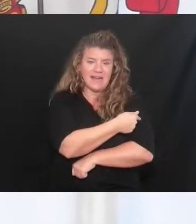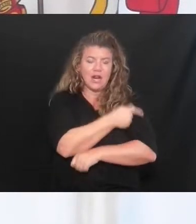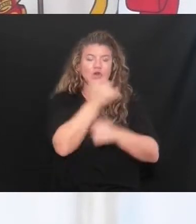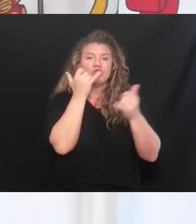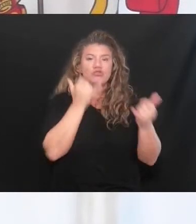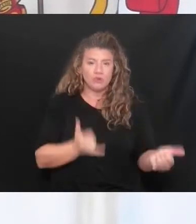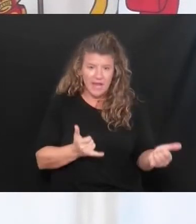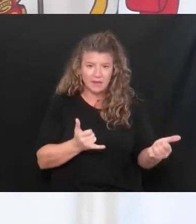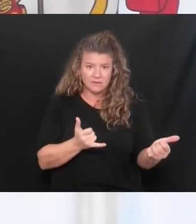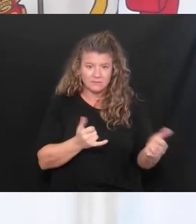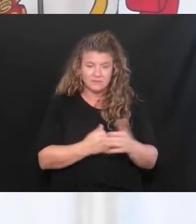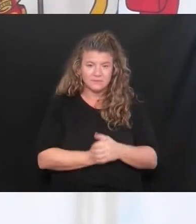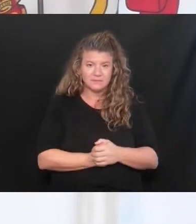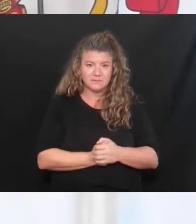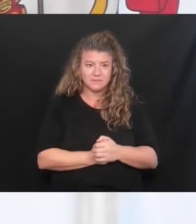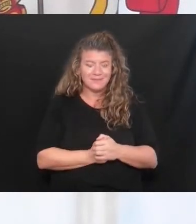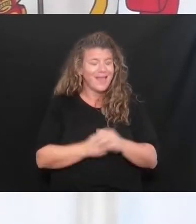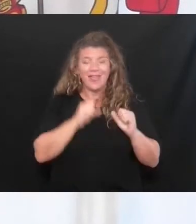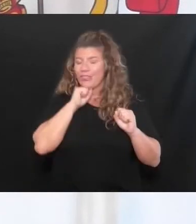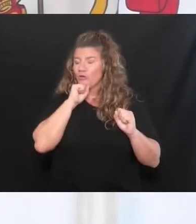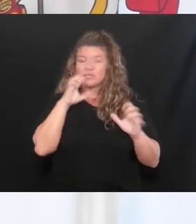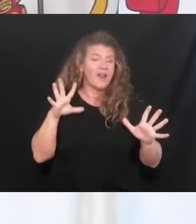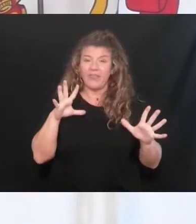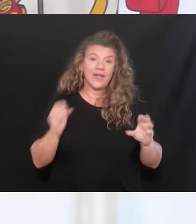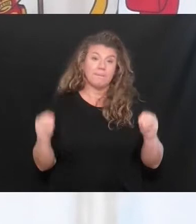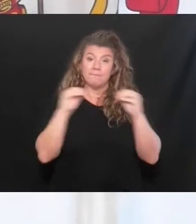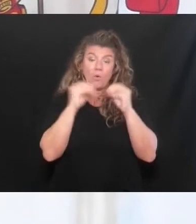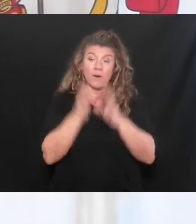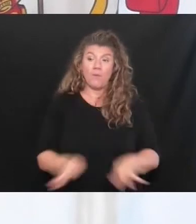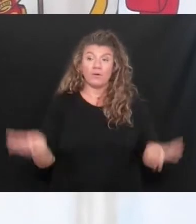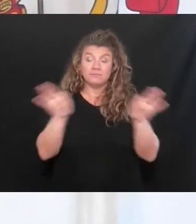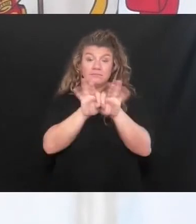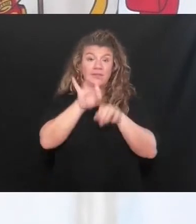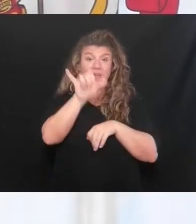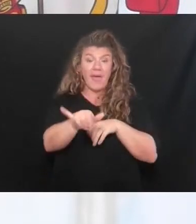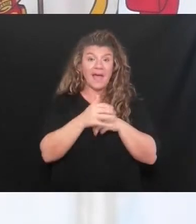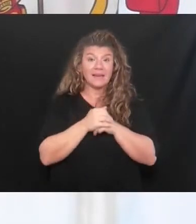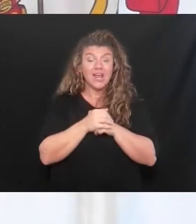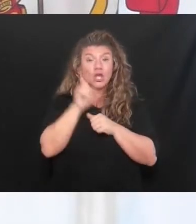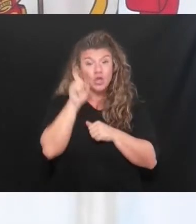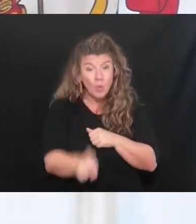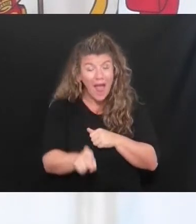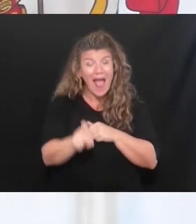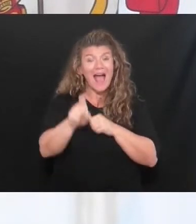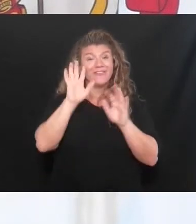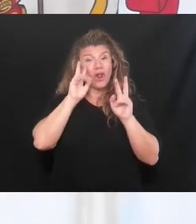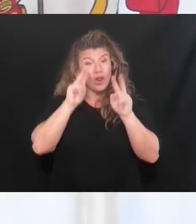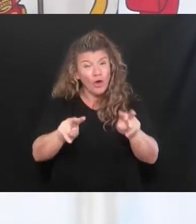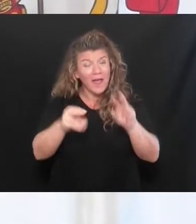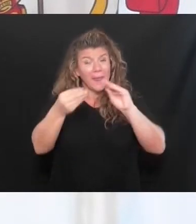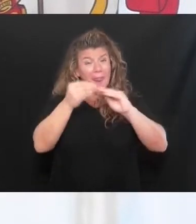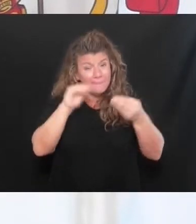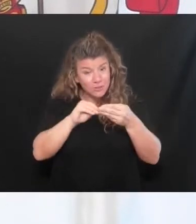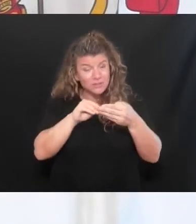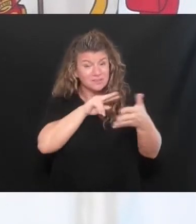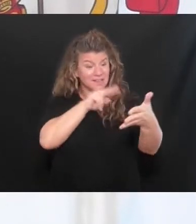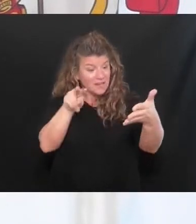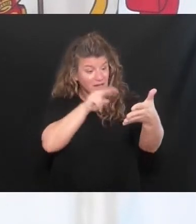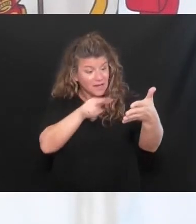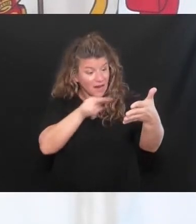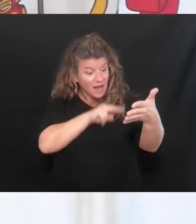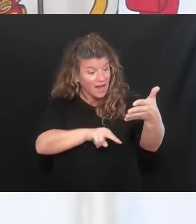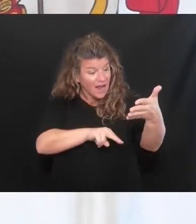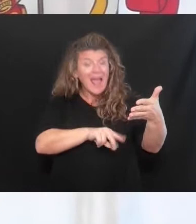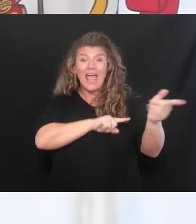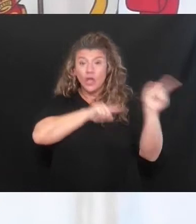today. There is nothing as important as this. You have got to listen to the numbers and run to